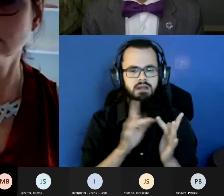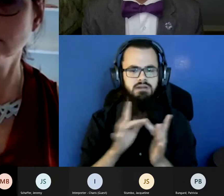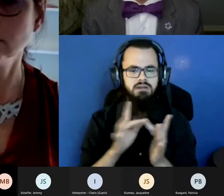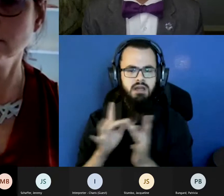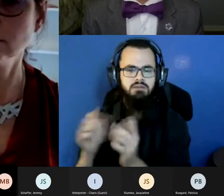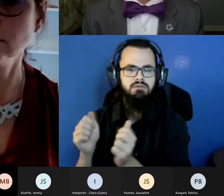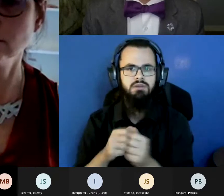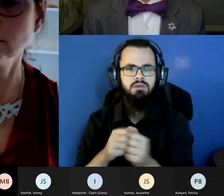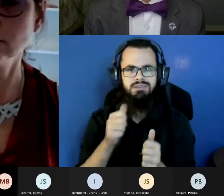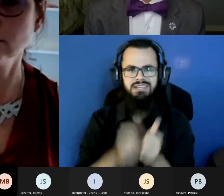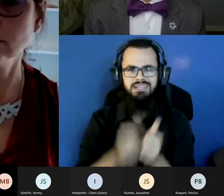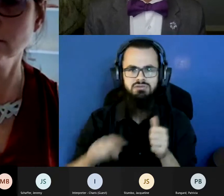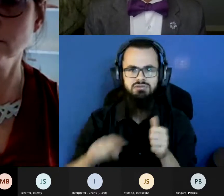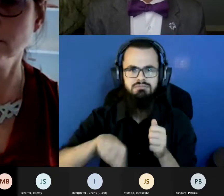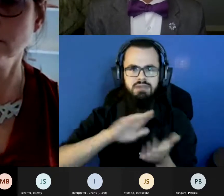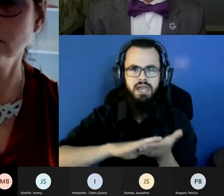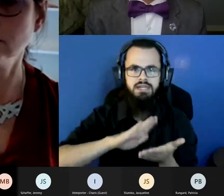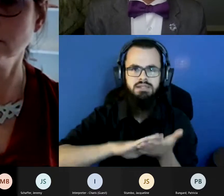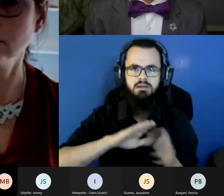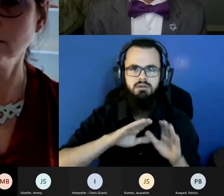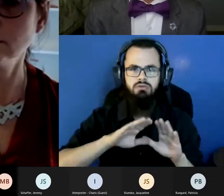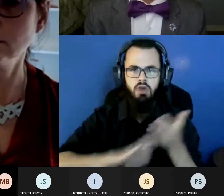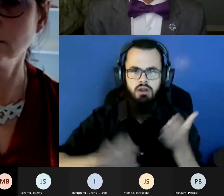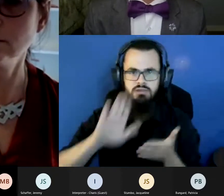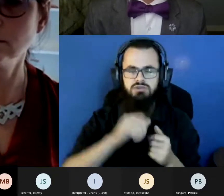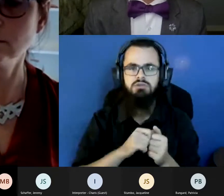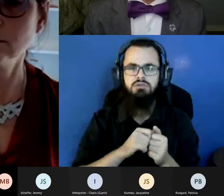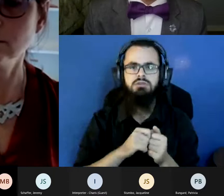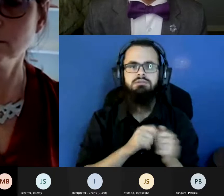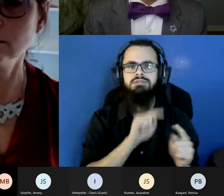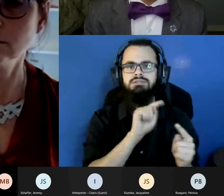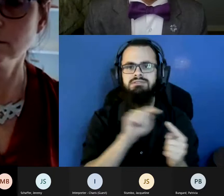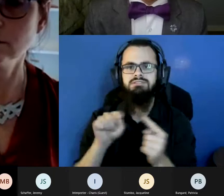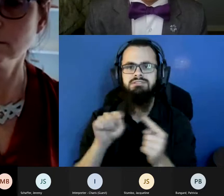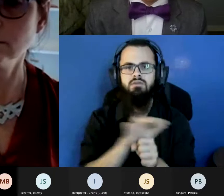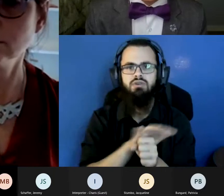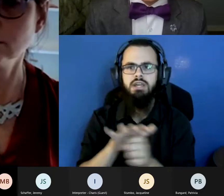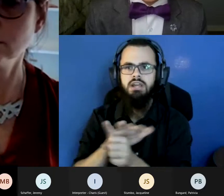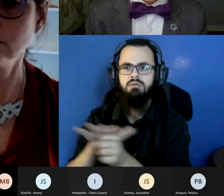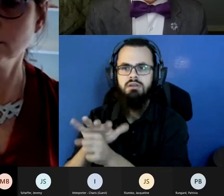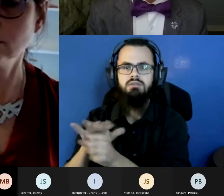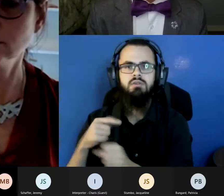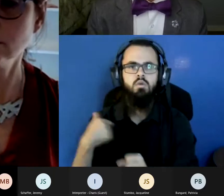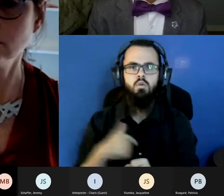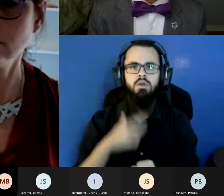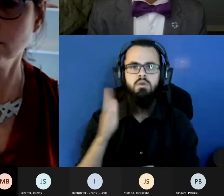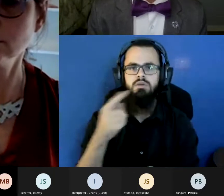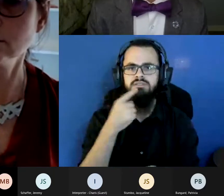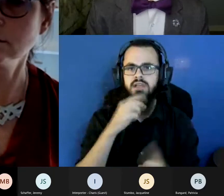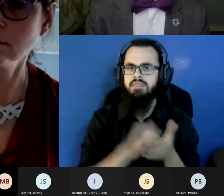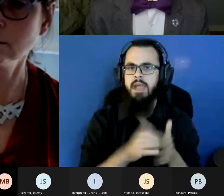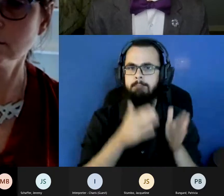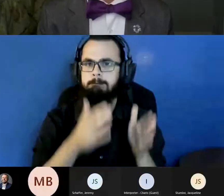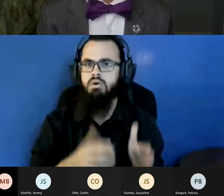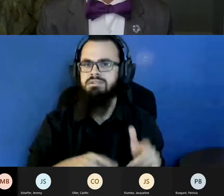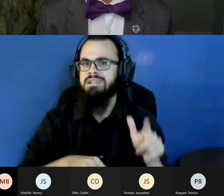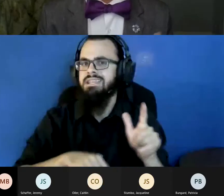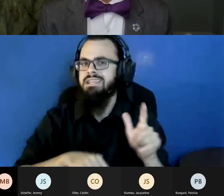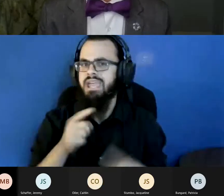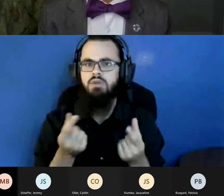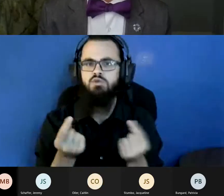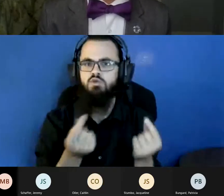several other areas of folks that are unable to engage in campus activities However, I think it's important